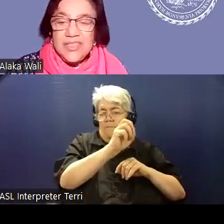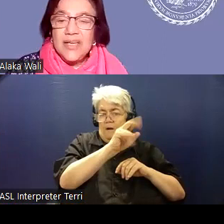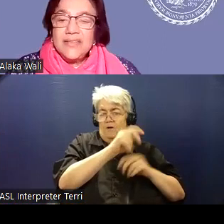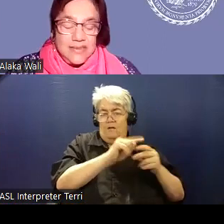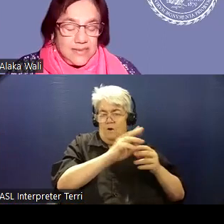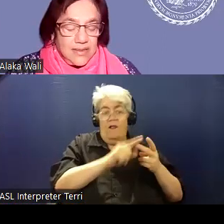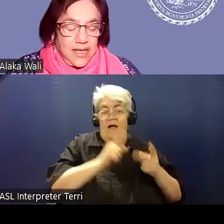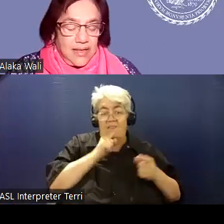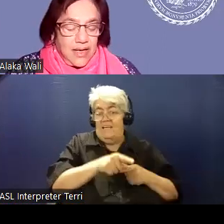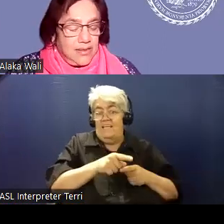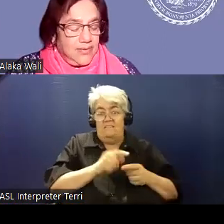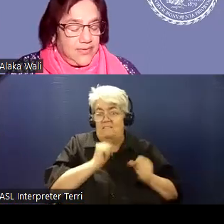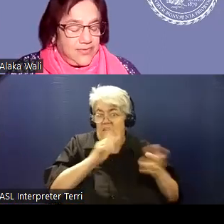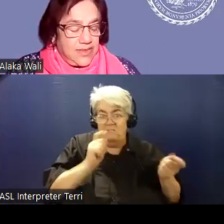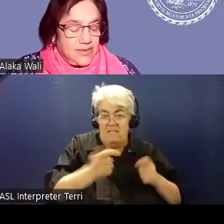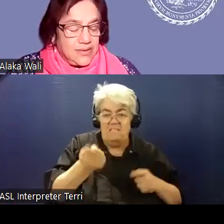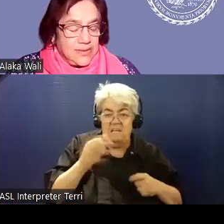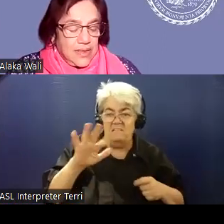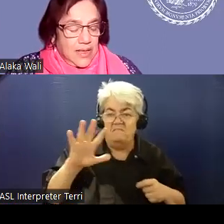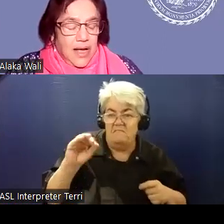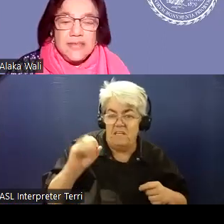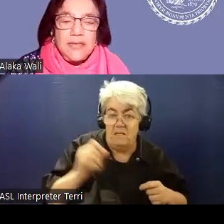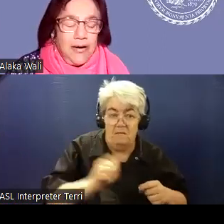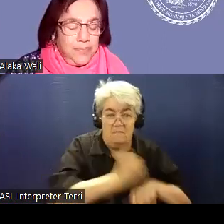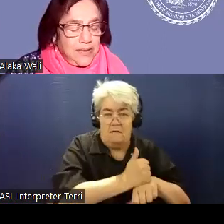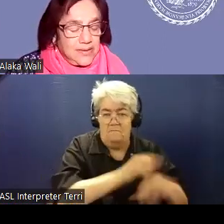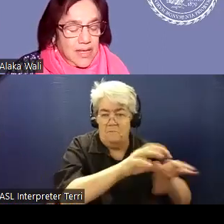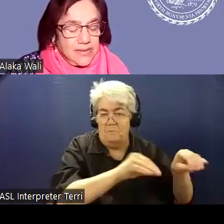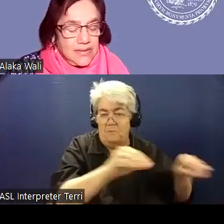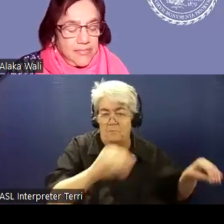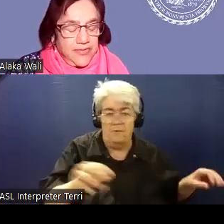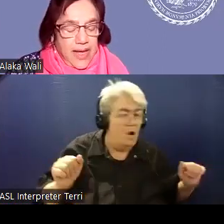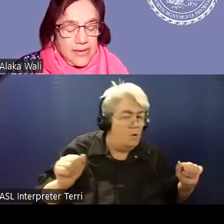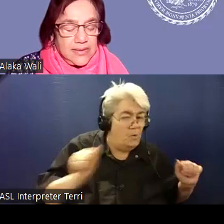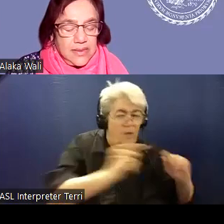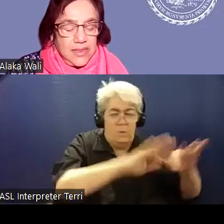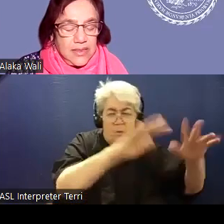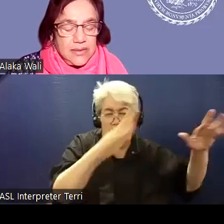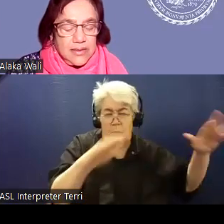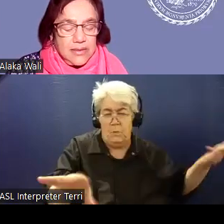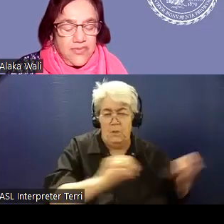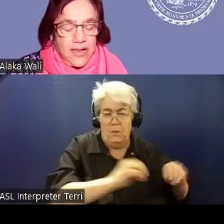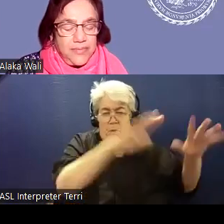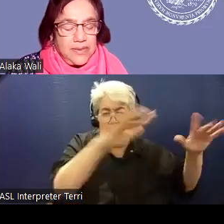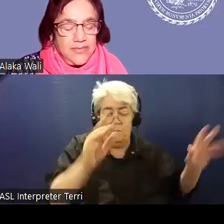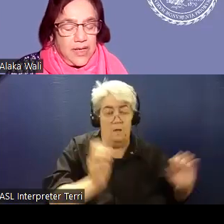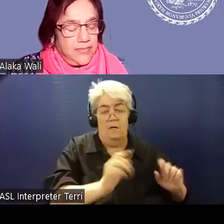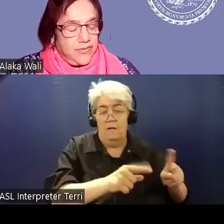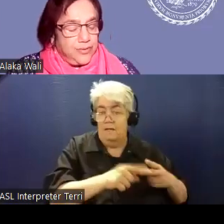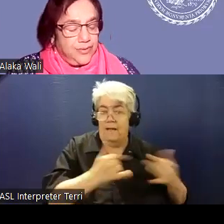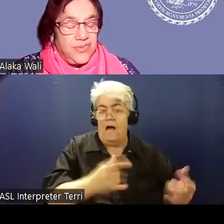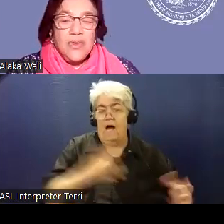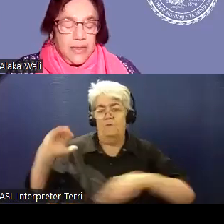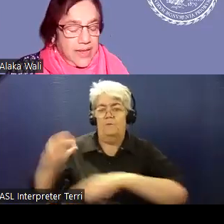unchanged since the late 1950s. I'll start by discussing some of the antecedents to the development of